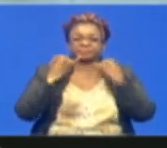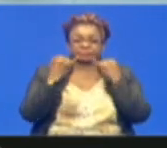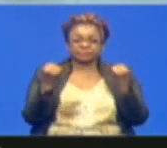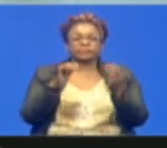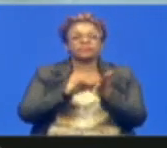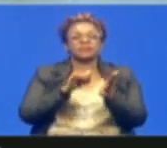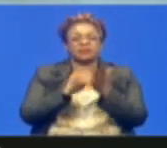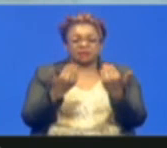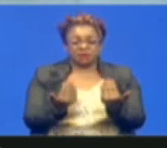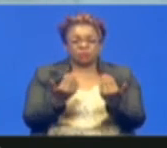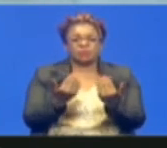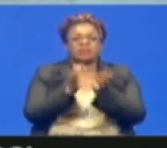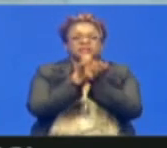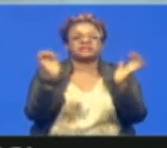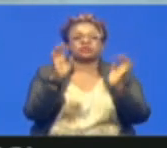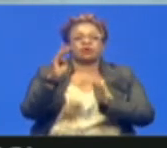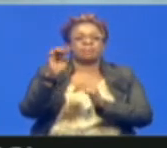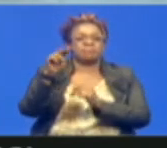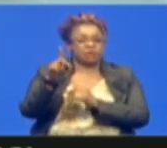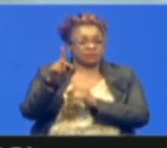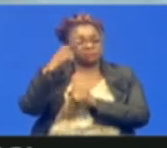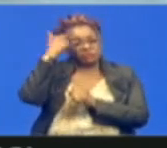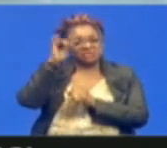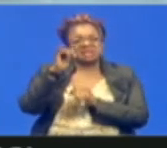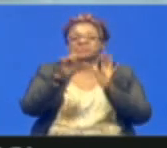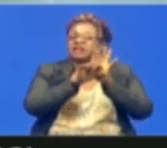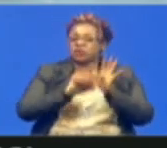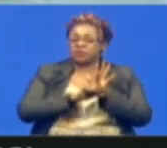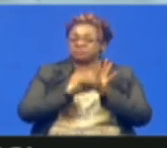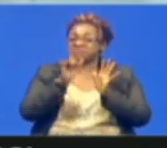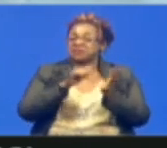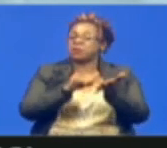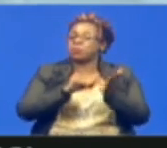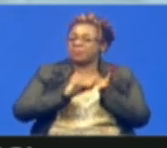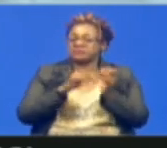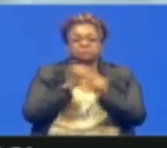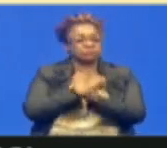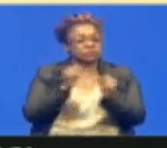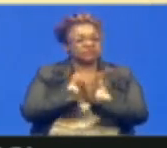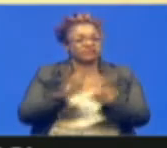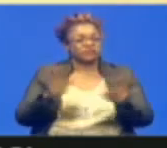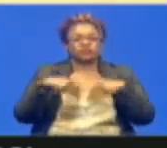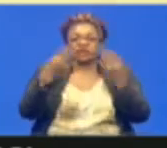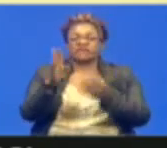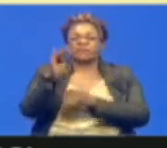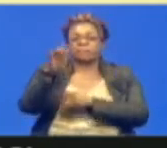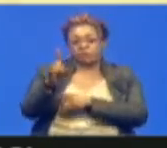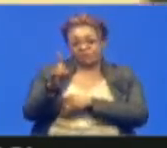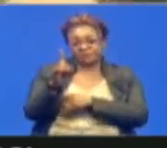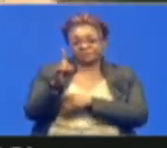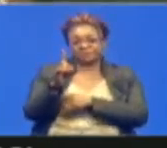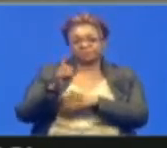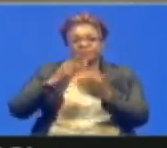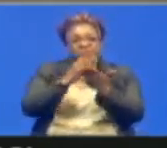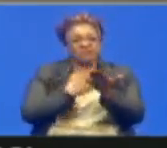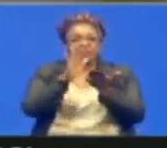to release him on bond because that is legal. It's a requirement. We cannot refuse him a bond. Before his dramatic arrest, the